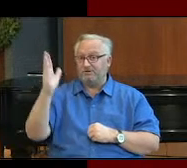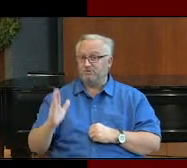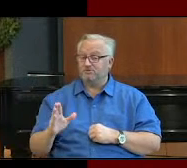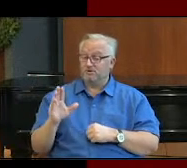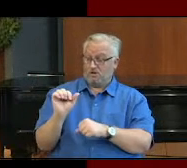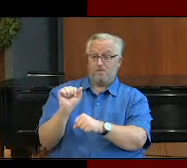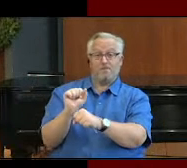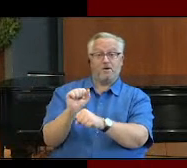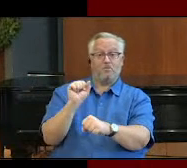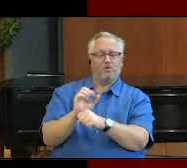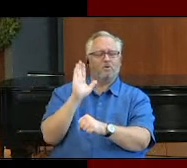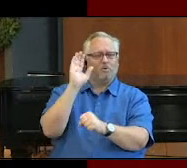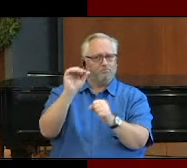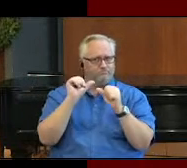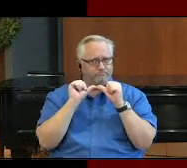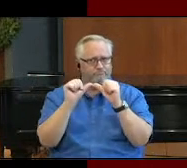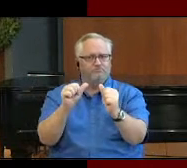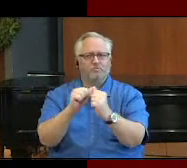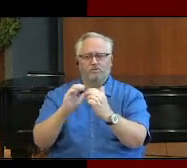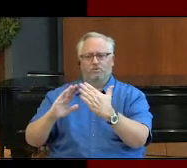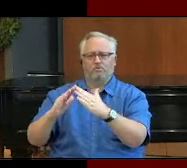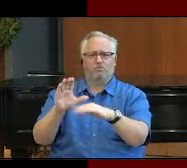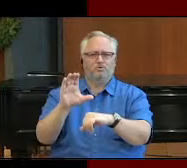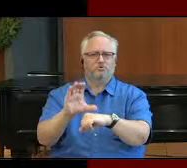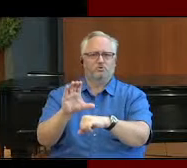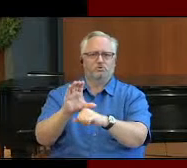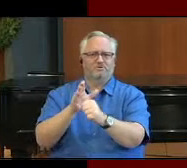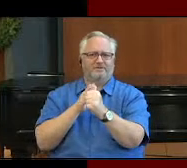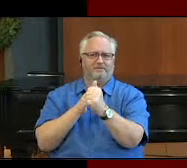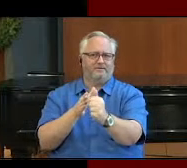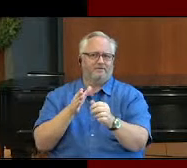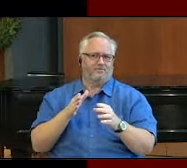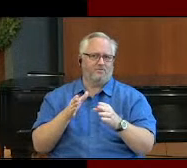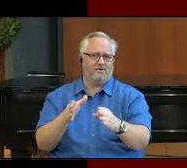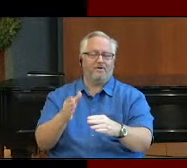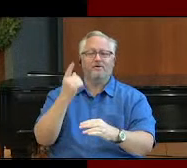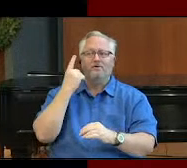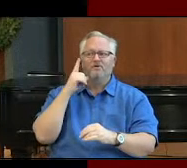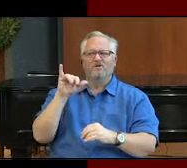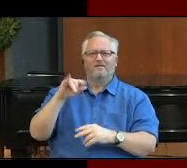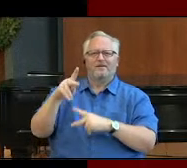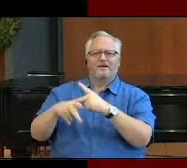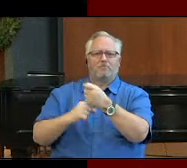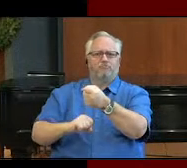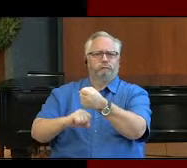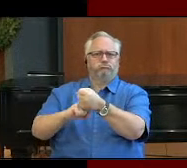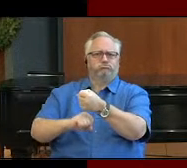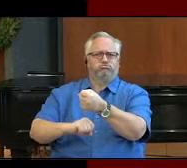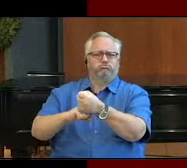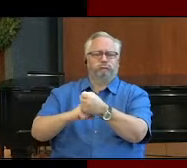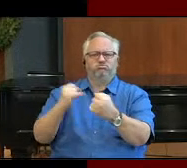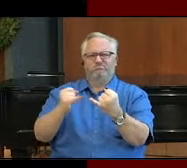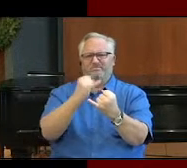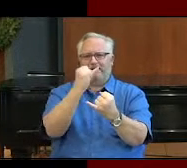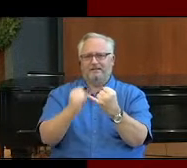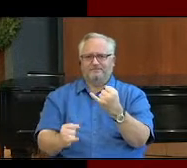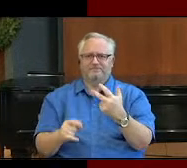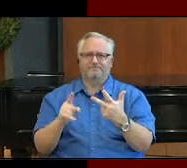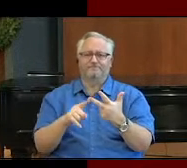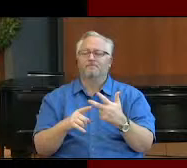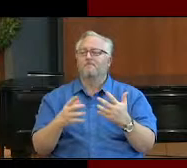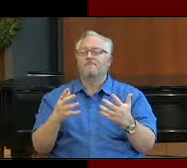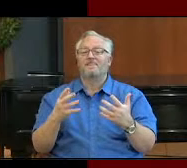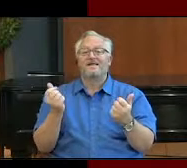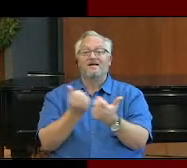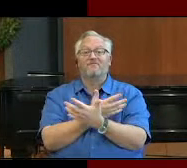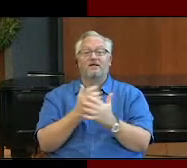this work with Community Church in the lead for this kind of advocacy. Finally, I did what I